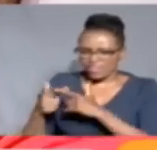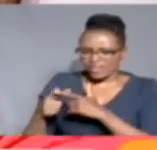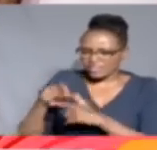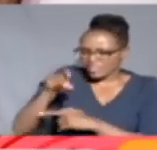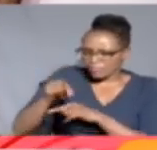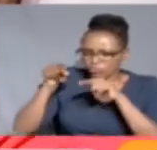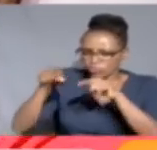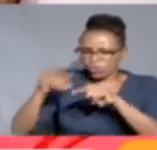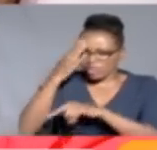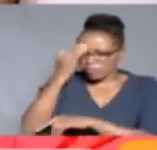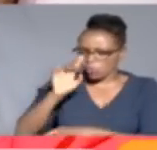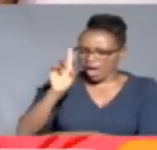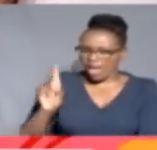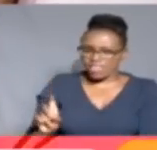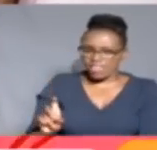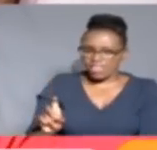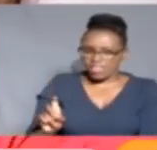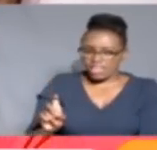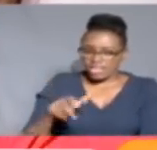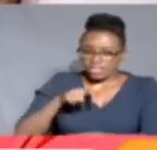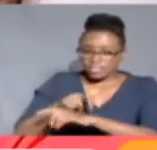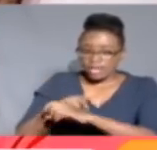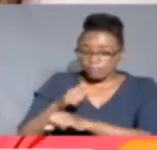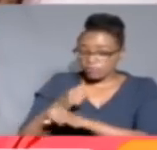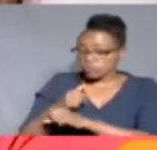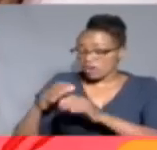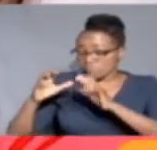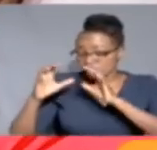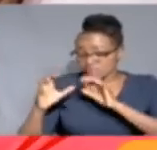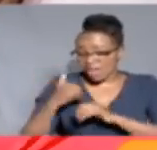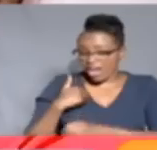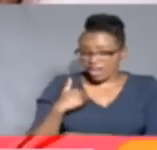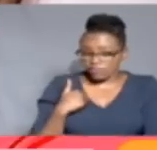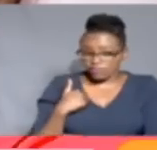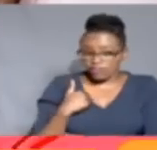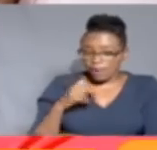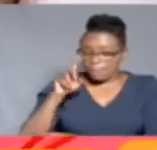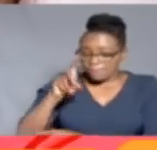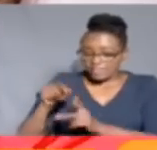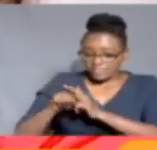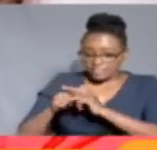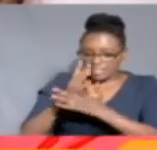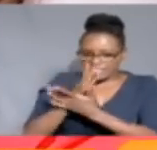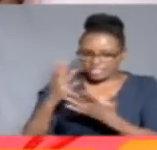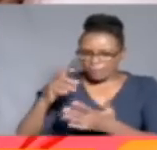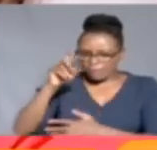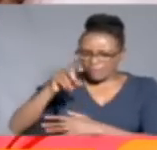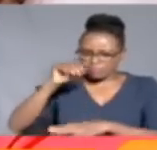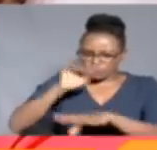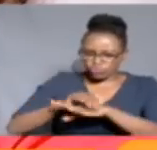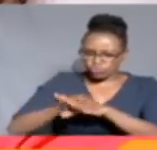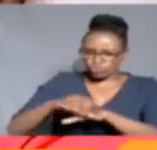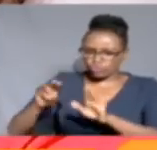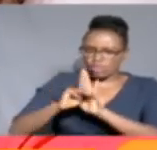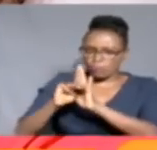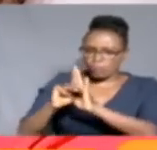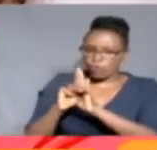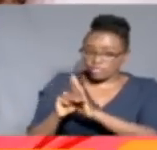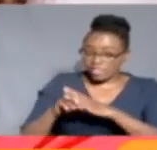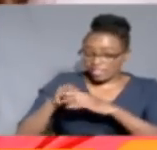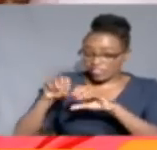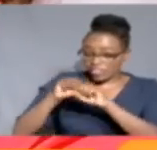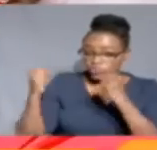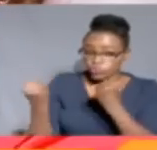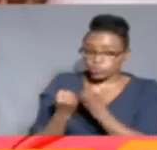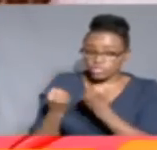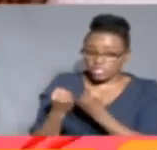them? When you are carrying the brunt, when you are carrying the burden of it. So I think it has to start somewhere. We have to be proper role models in society. If you are going to